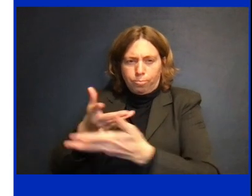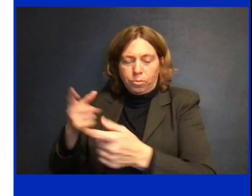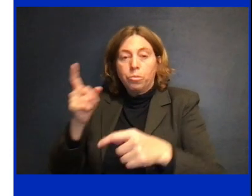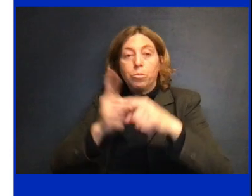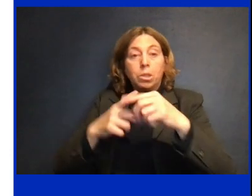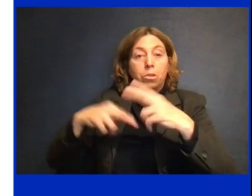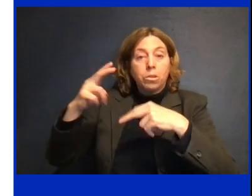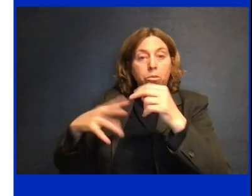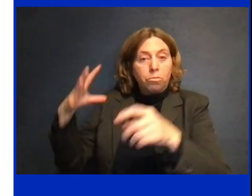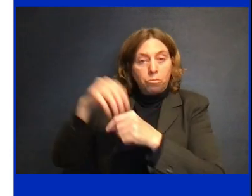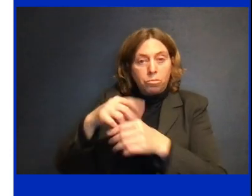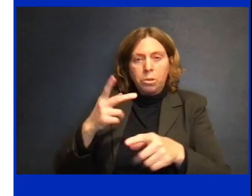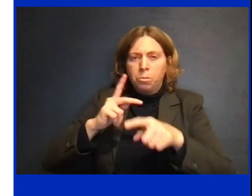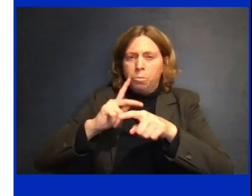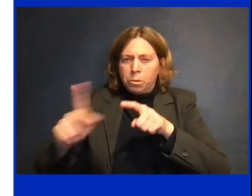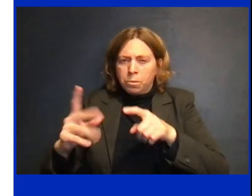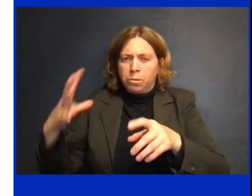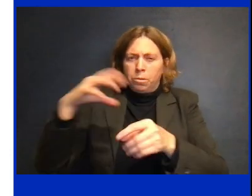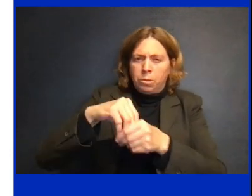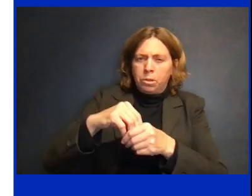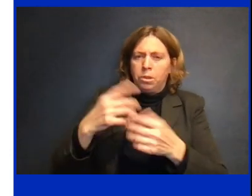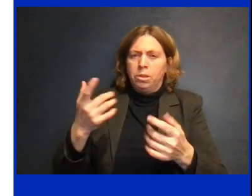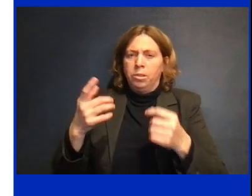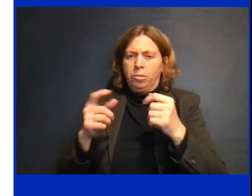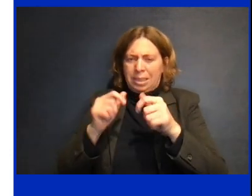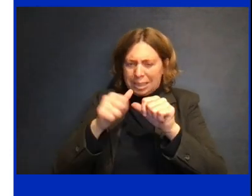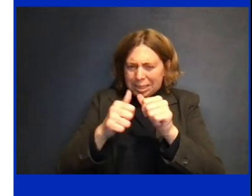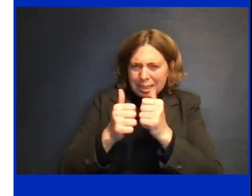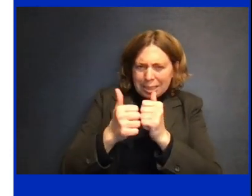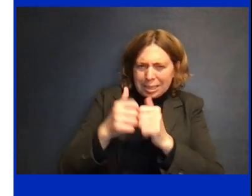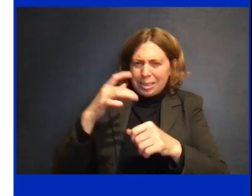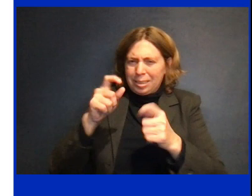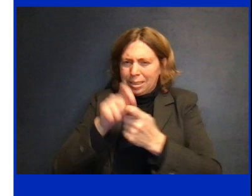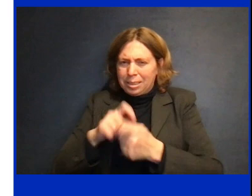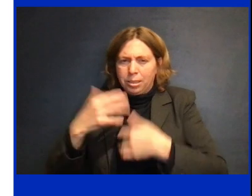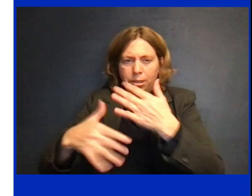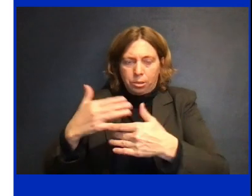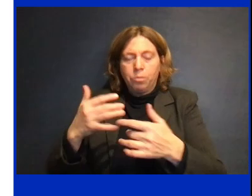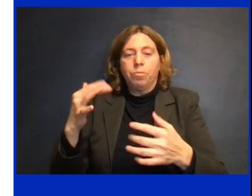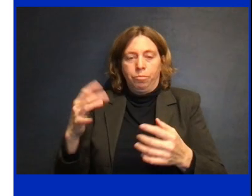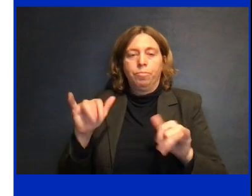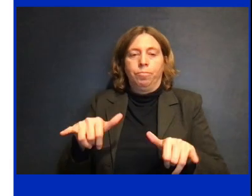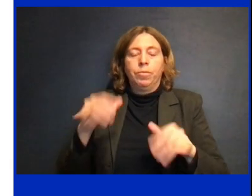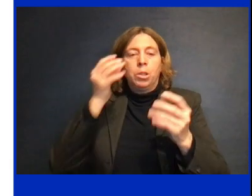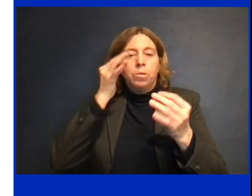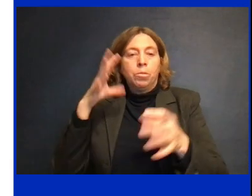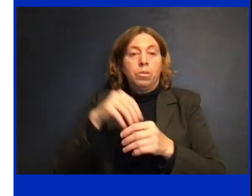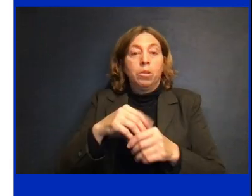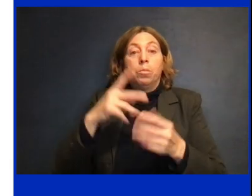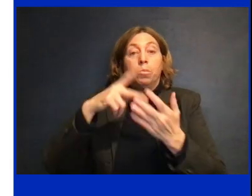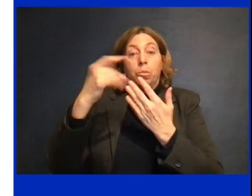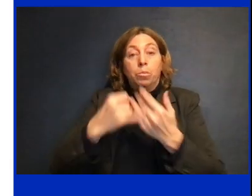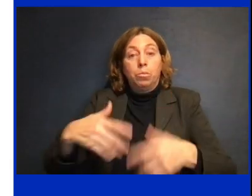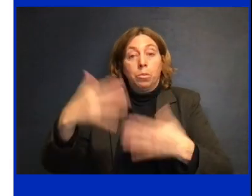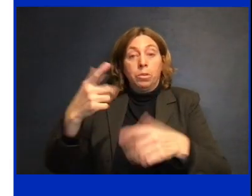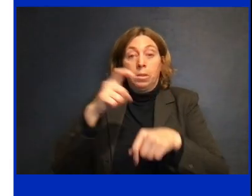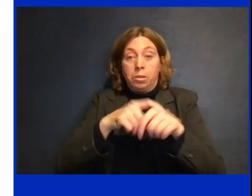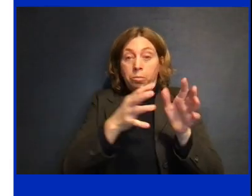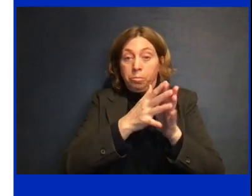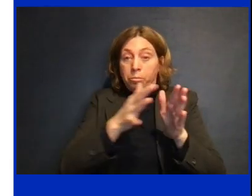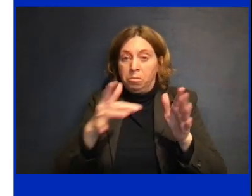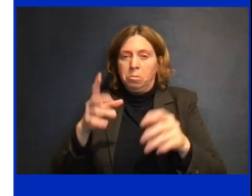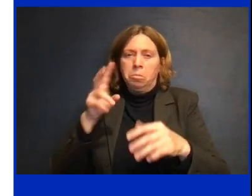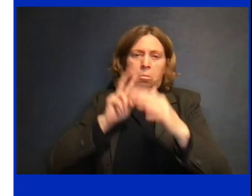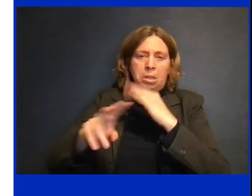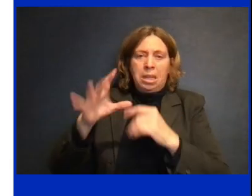construction, professional, and technical services for the project. The proposed project's timeline entails an estimated